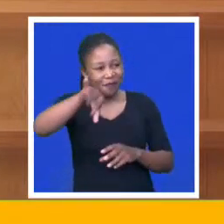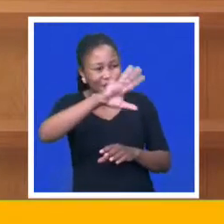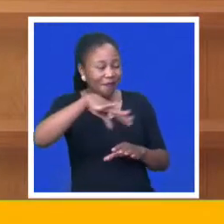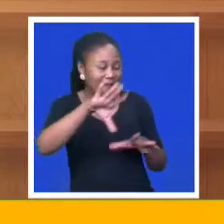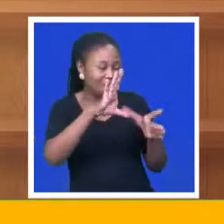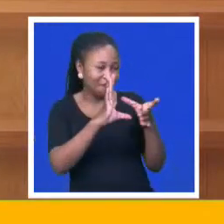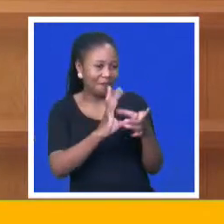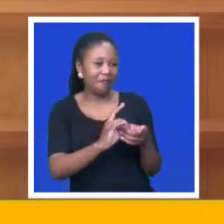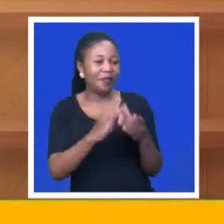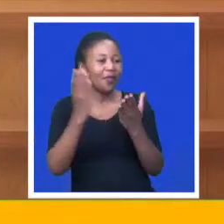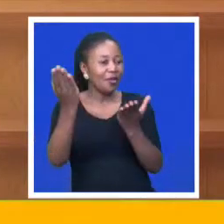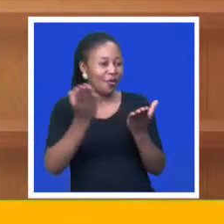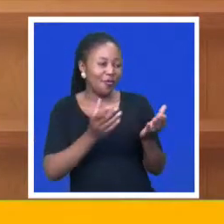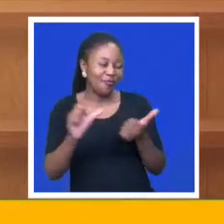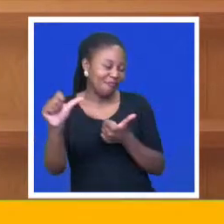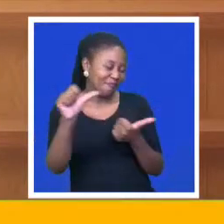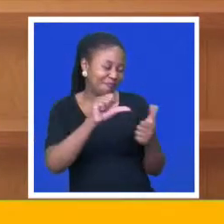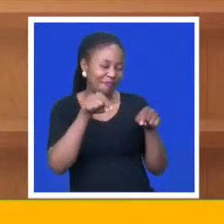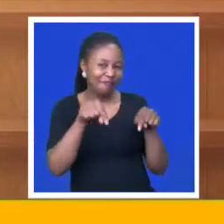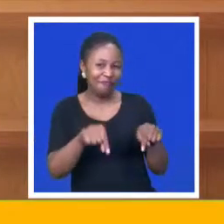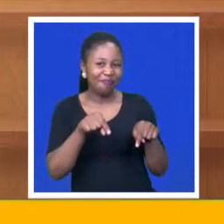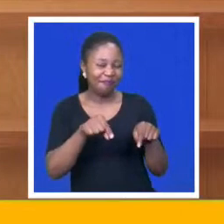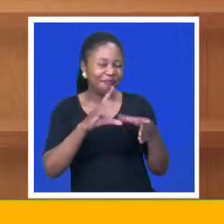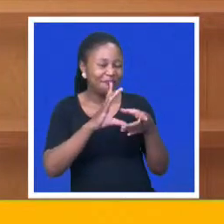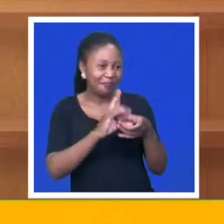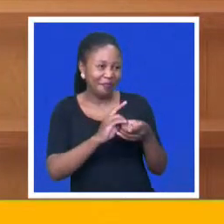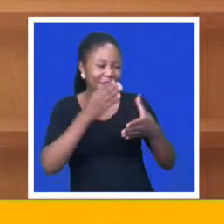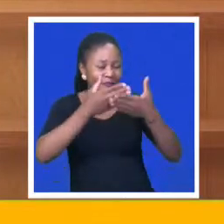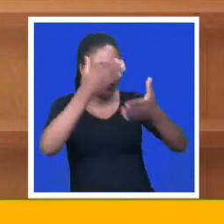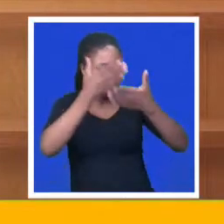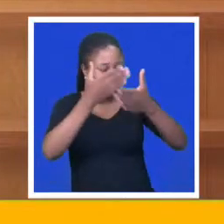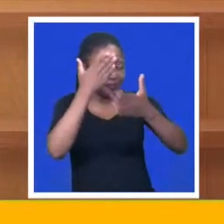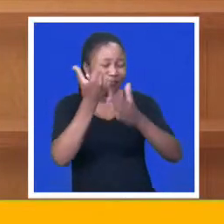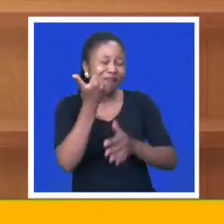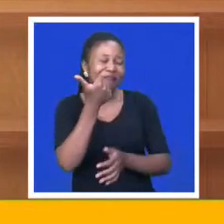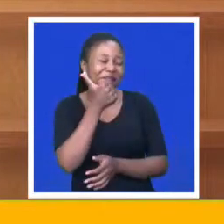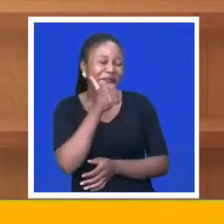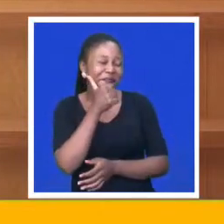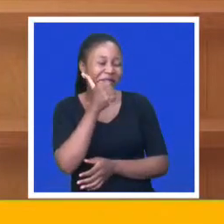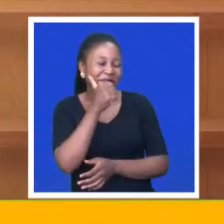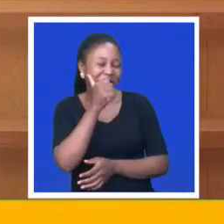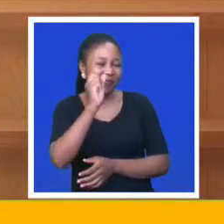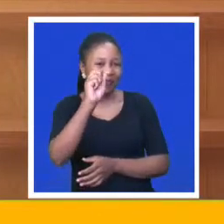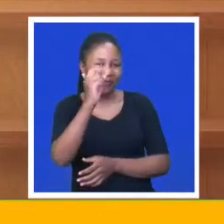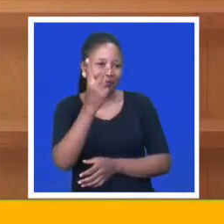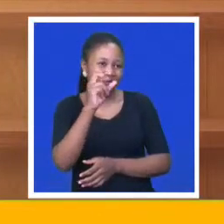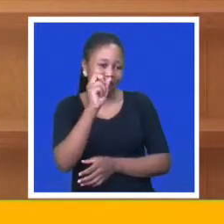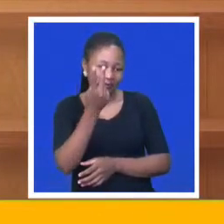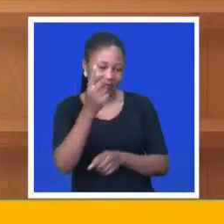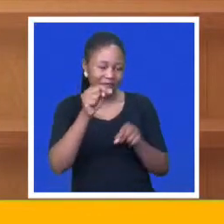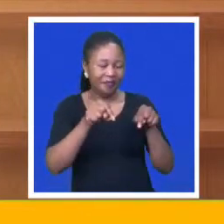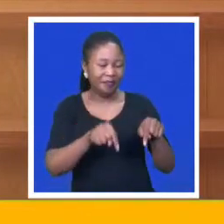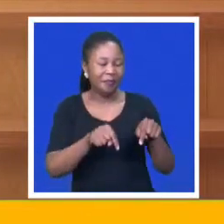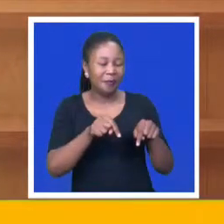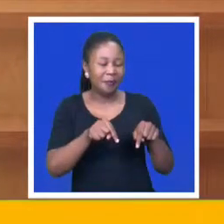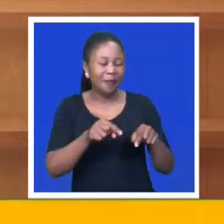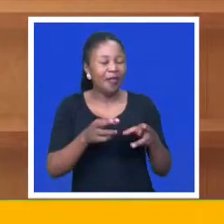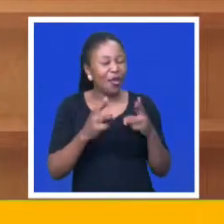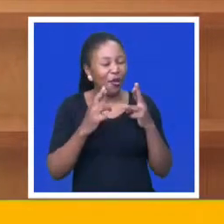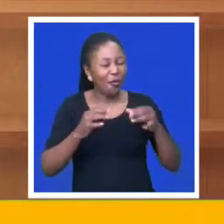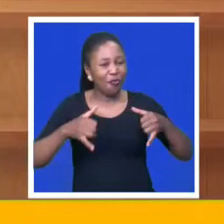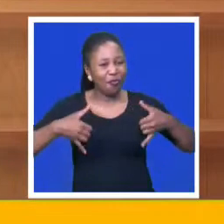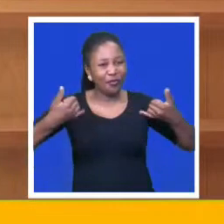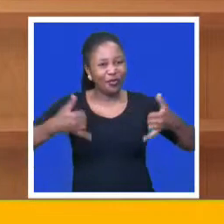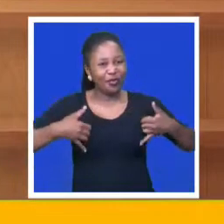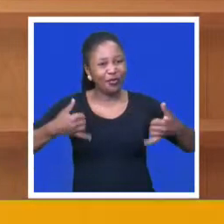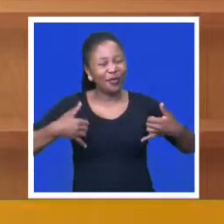at home. Welcome back to Home Study on this lovely Tuesday afternoon. We hope that you are going to enjoy your day of learning as you